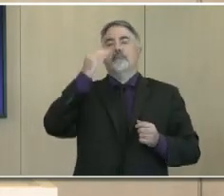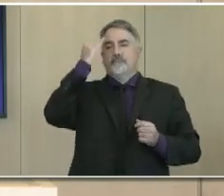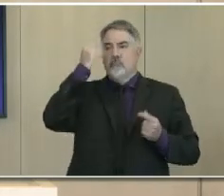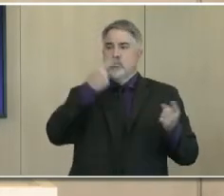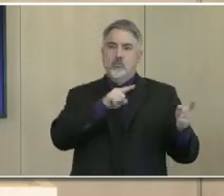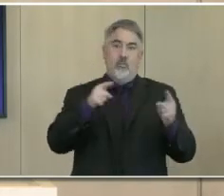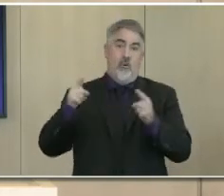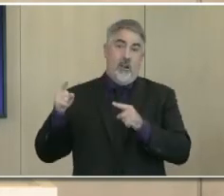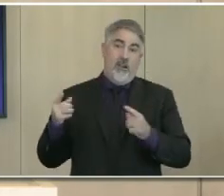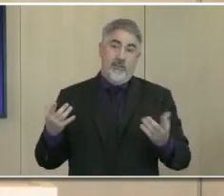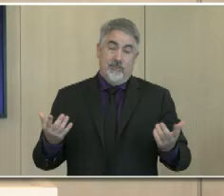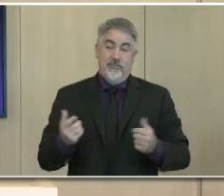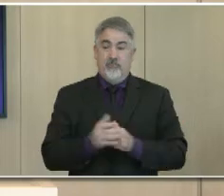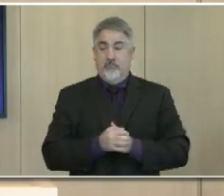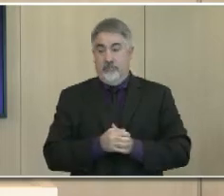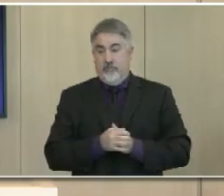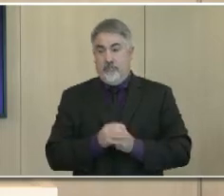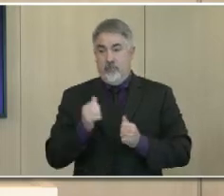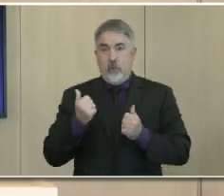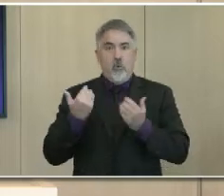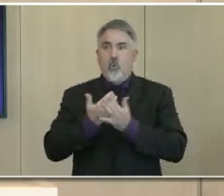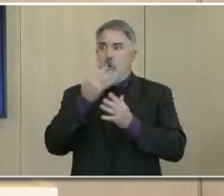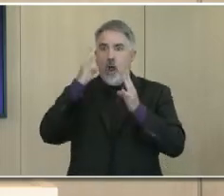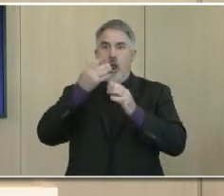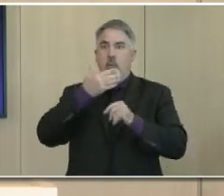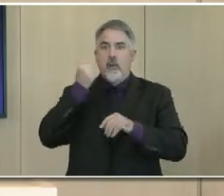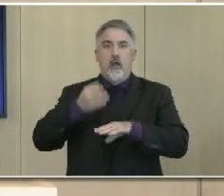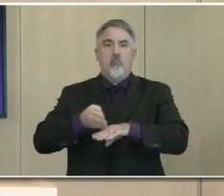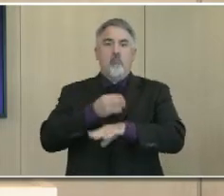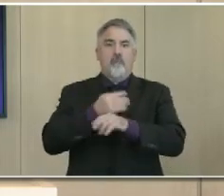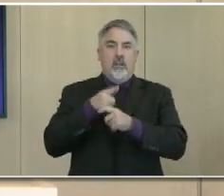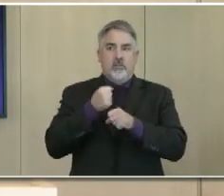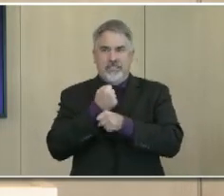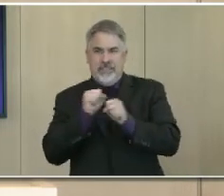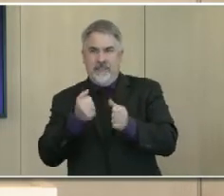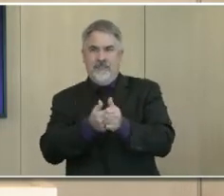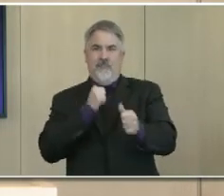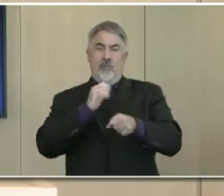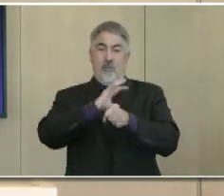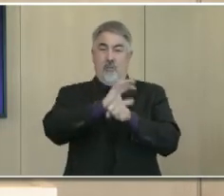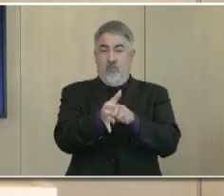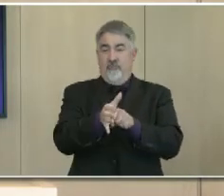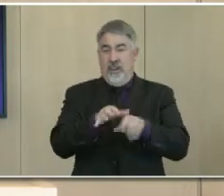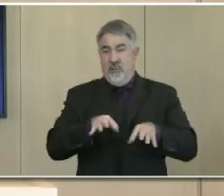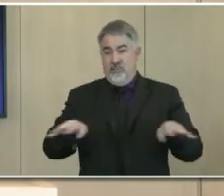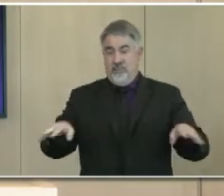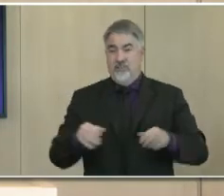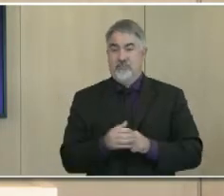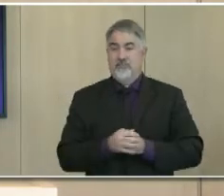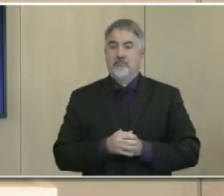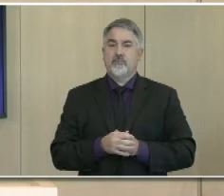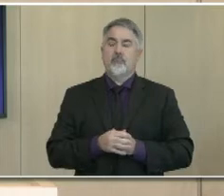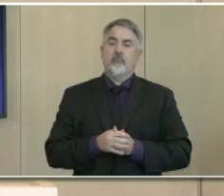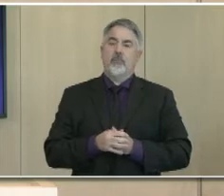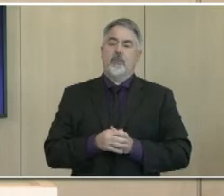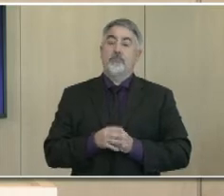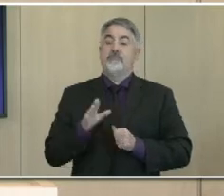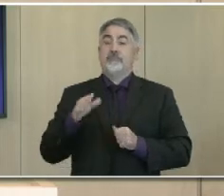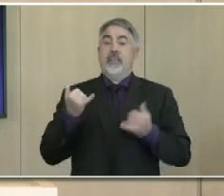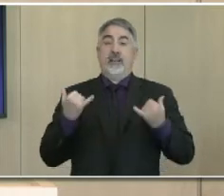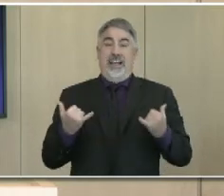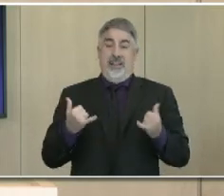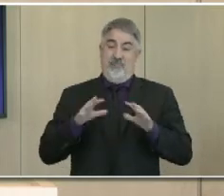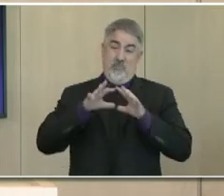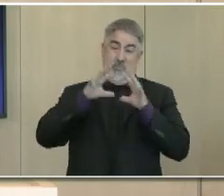opportunity to protect one another, and so we will continue to provide updated guidance. We also know in a world and an economy